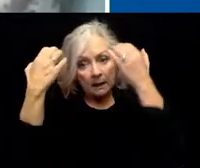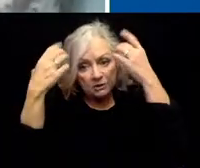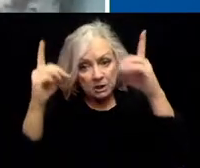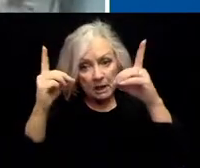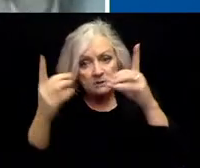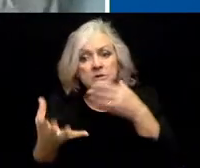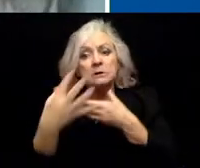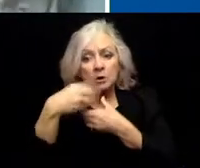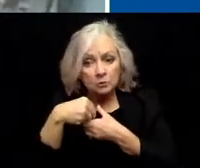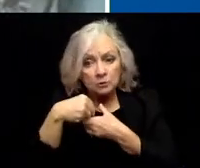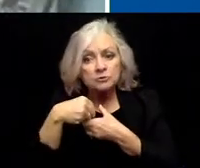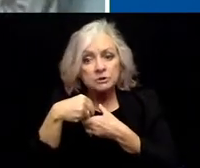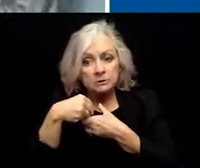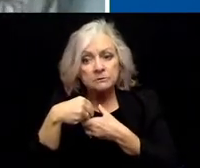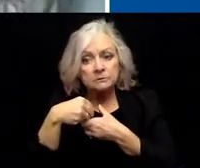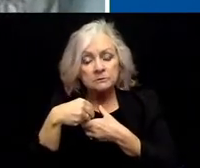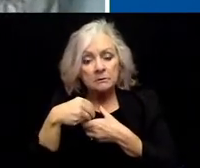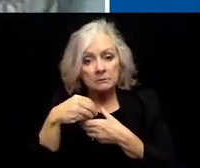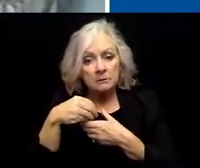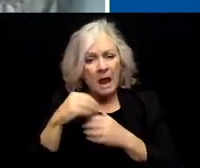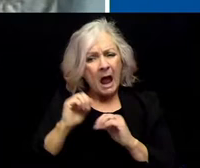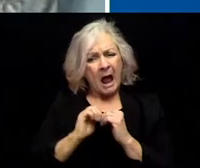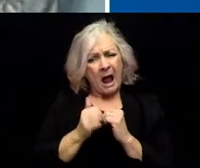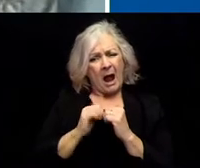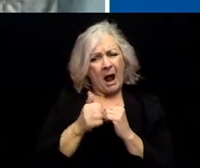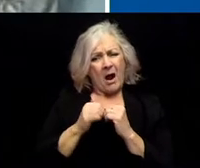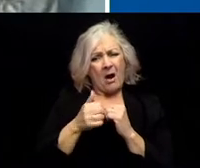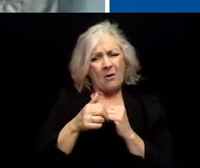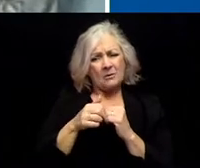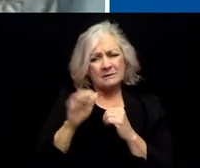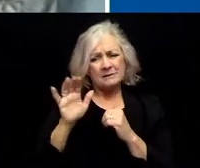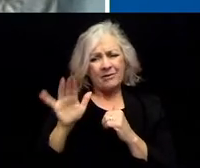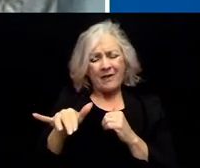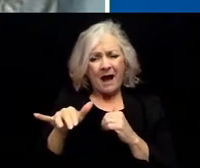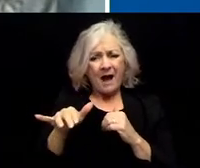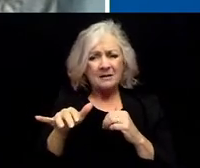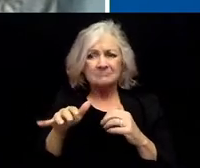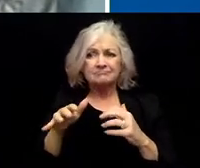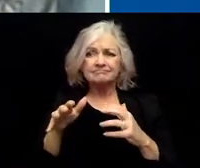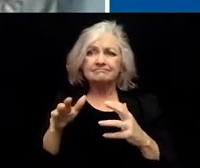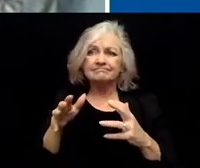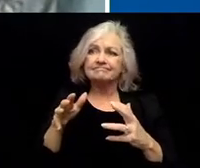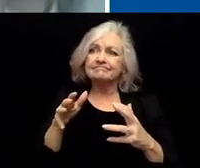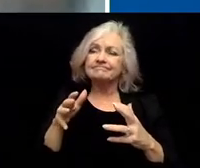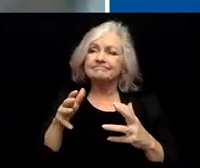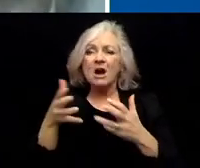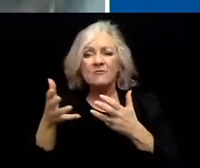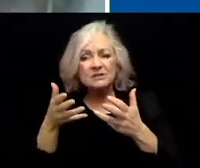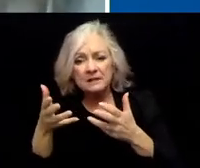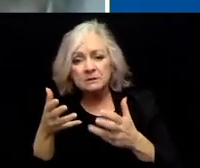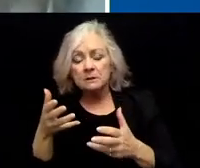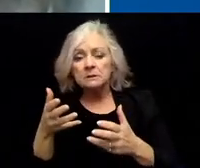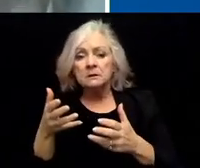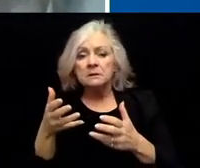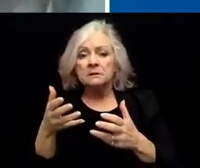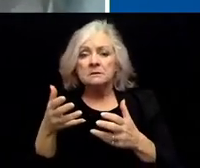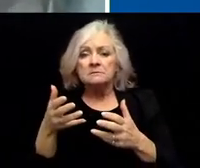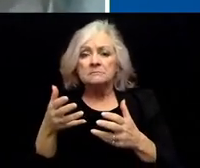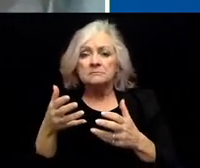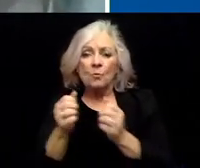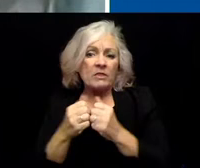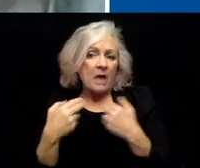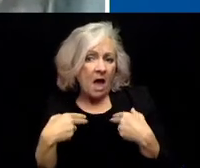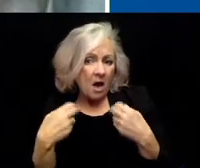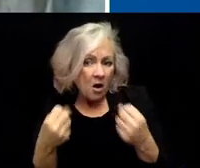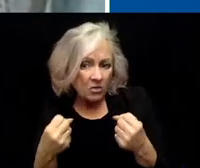and the importance of that. How does this inclusion conversation, you and I haven't spoken as much about health on the panels that we've been